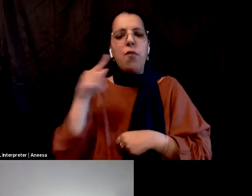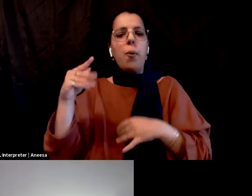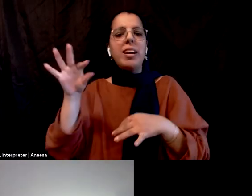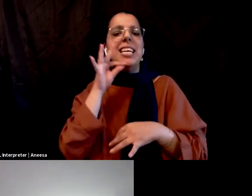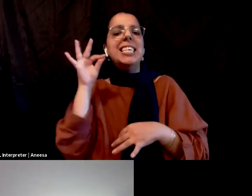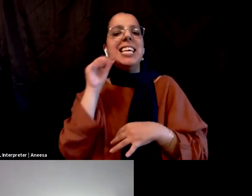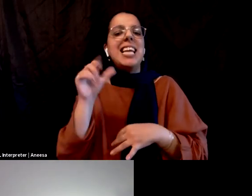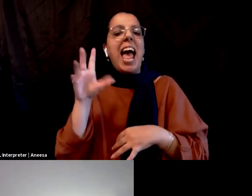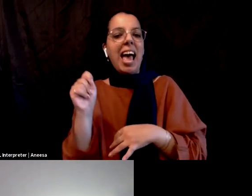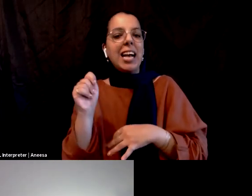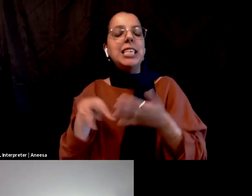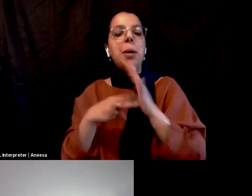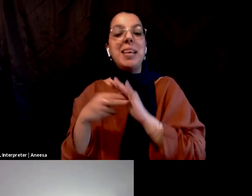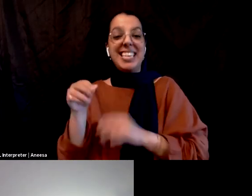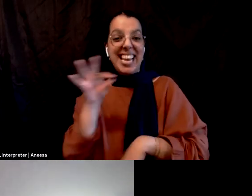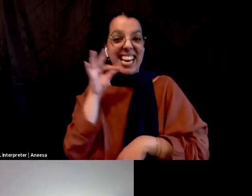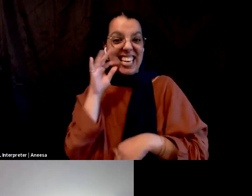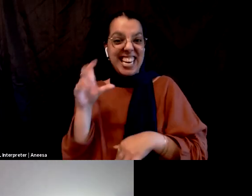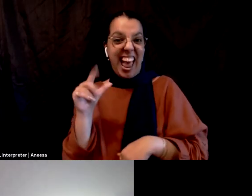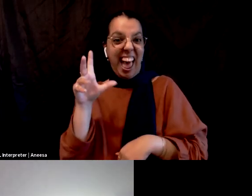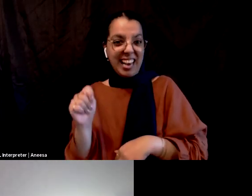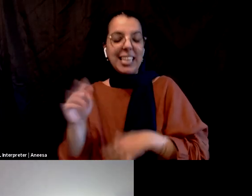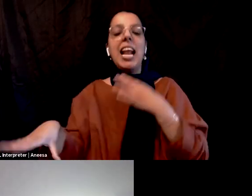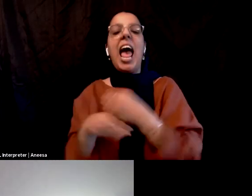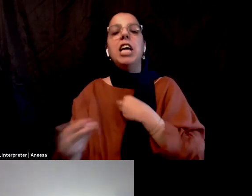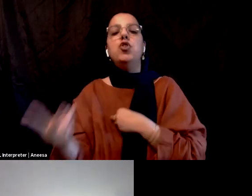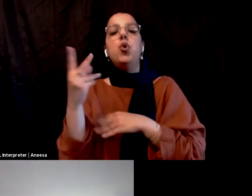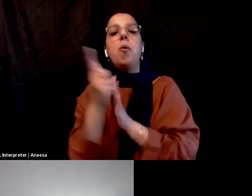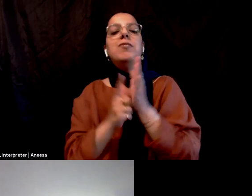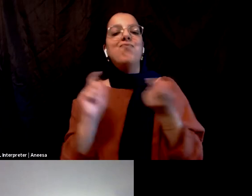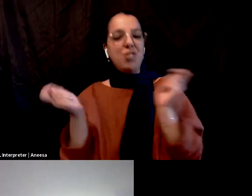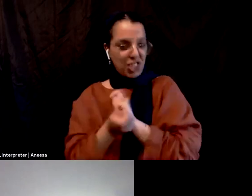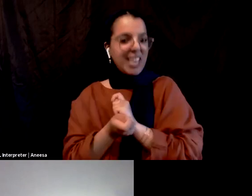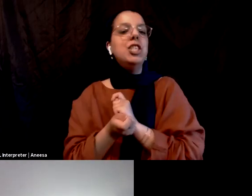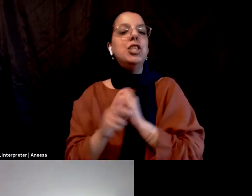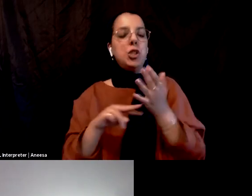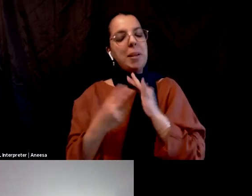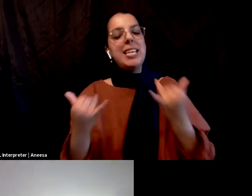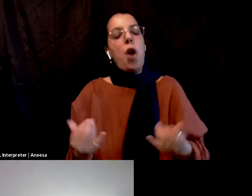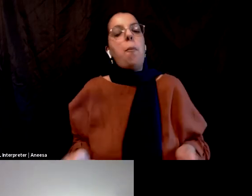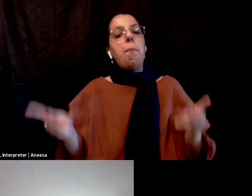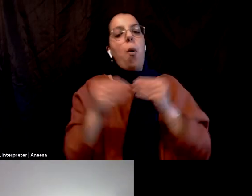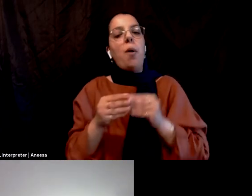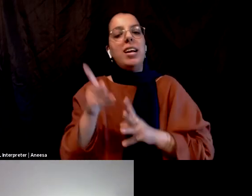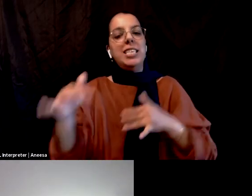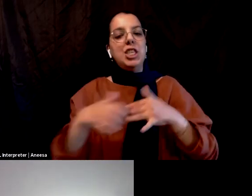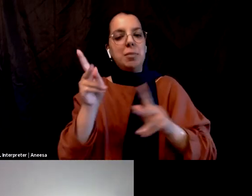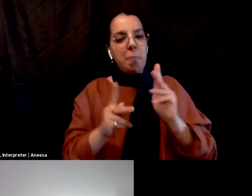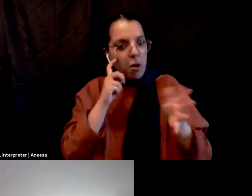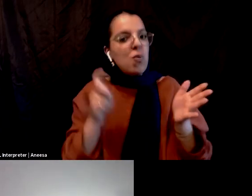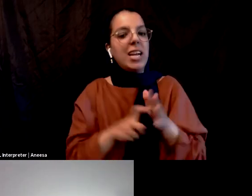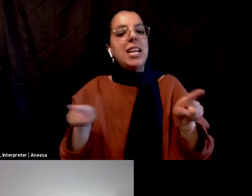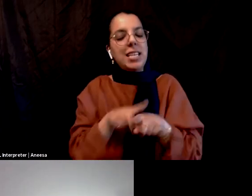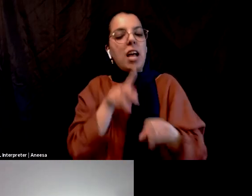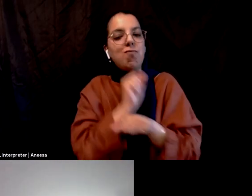legislative changes through the Indian Act. And of course, as many communities are across Canada, we're looking at things